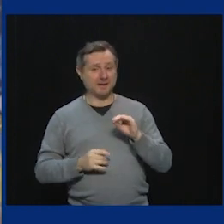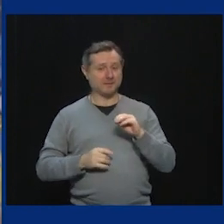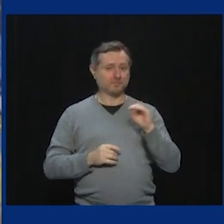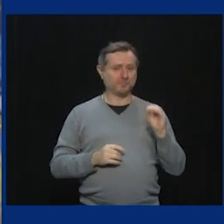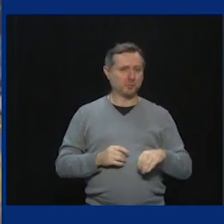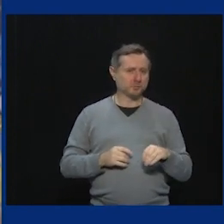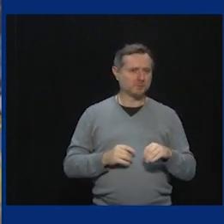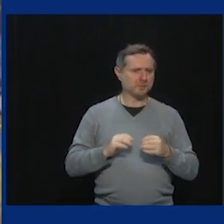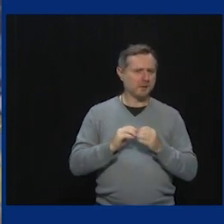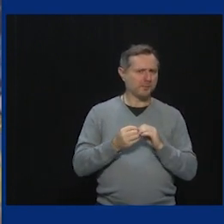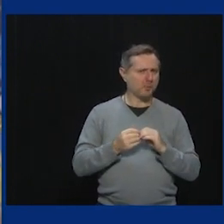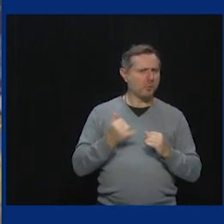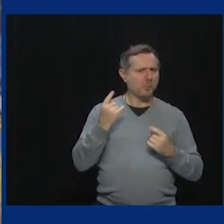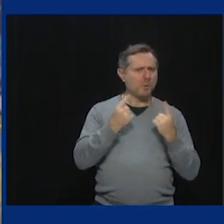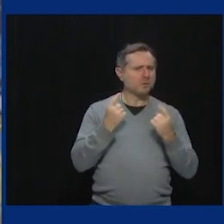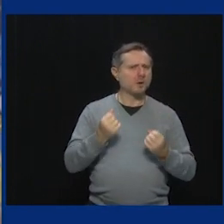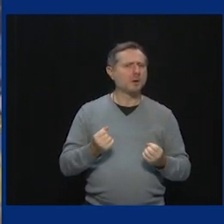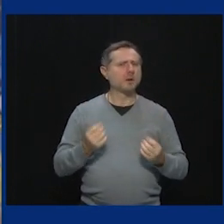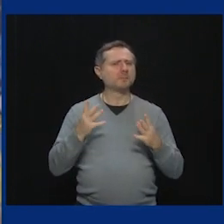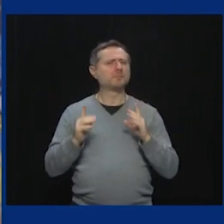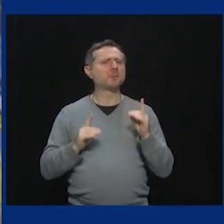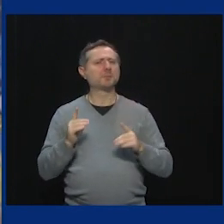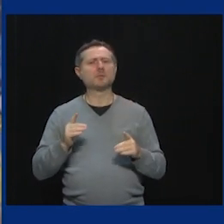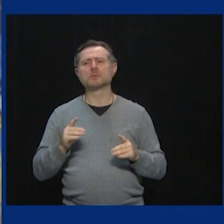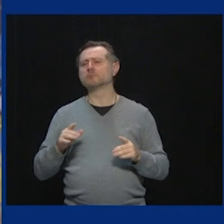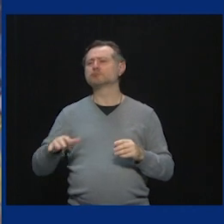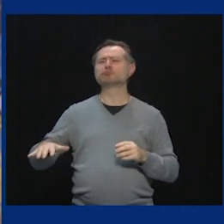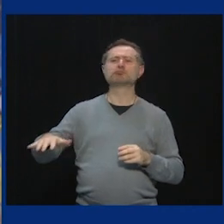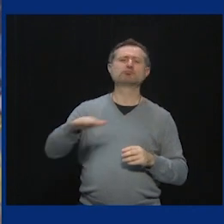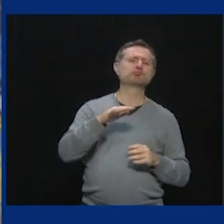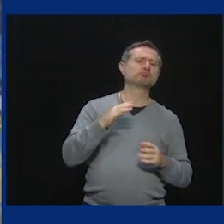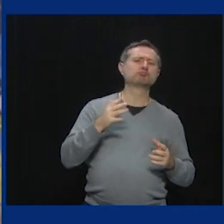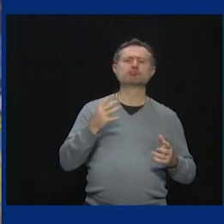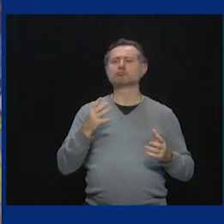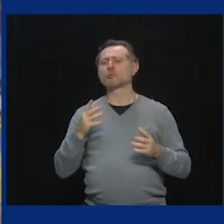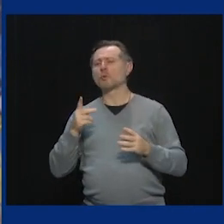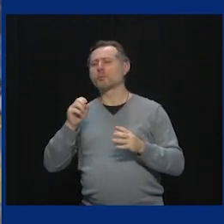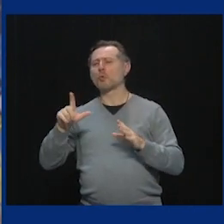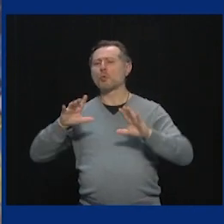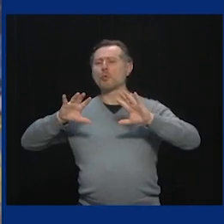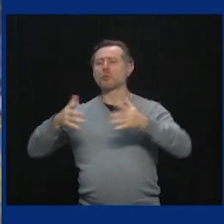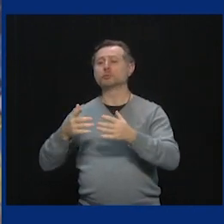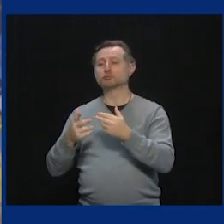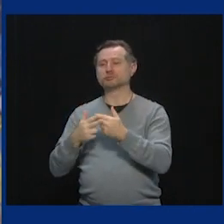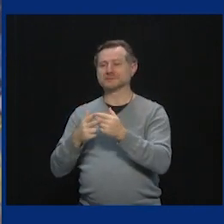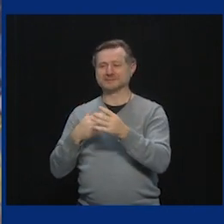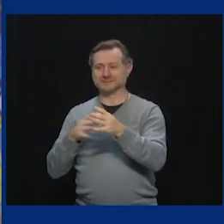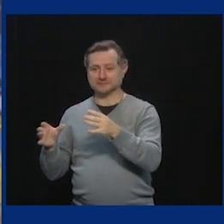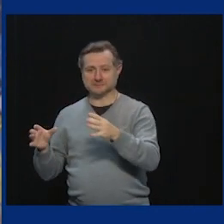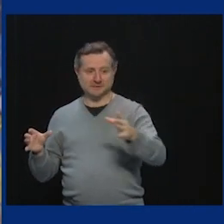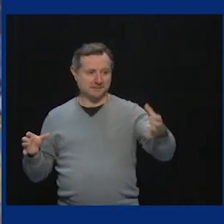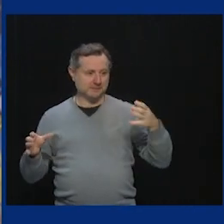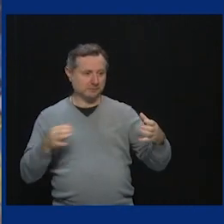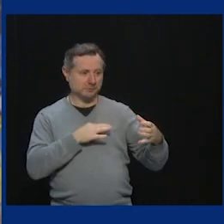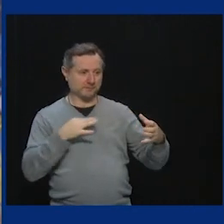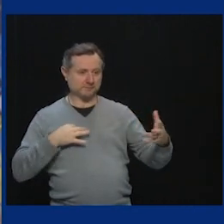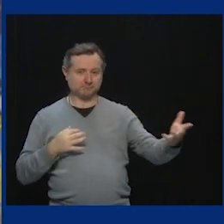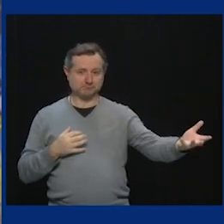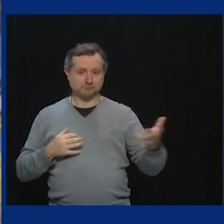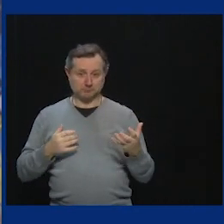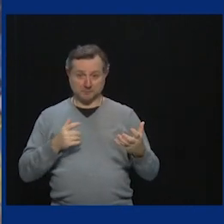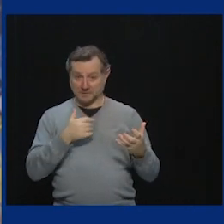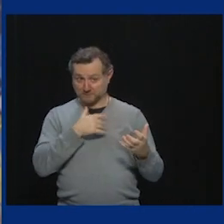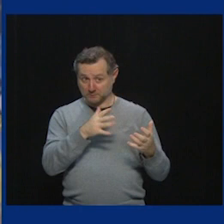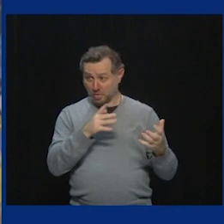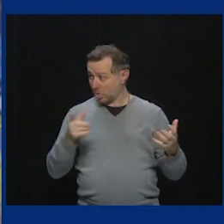how many people from that reserve pool have been deployed, if any, at this point? And we're